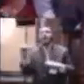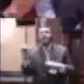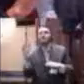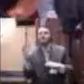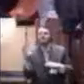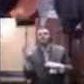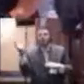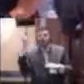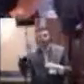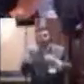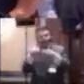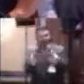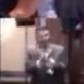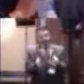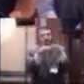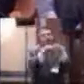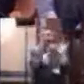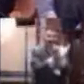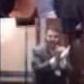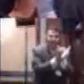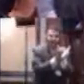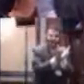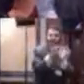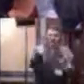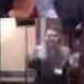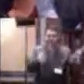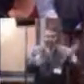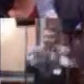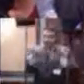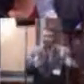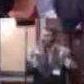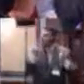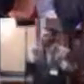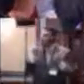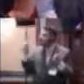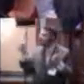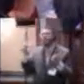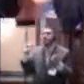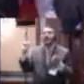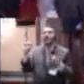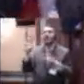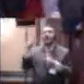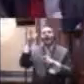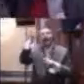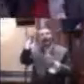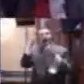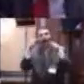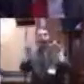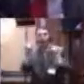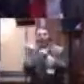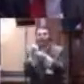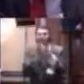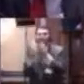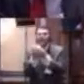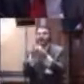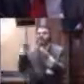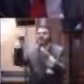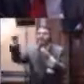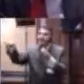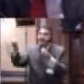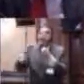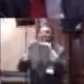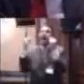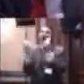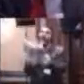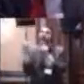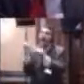and television. Is there an authority that monitors the respect of parties to these regulations, and what are